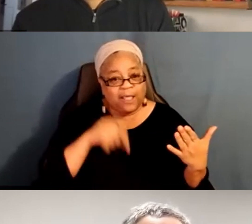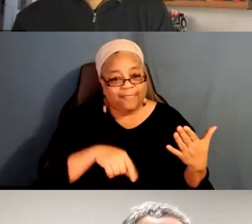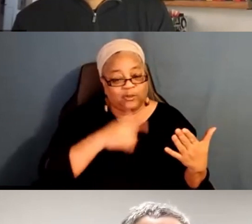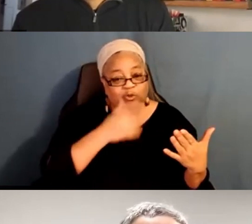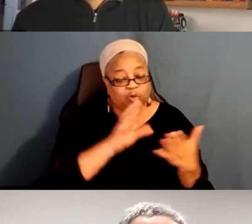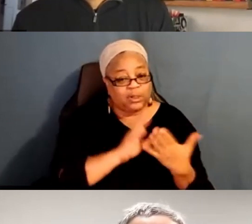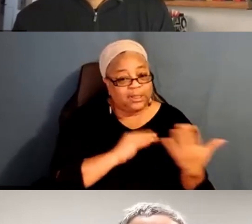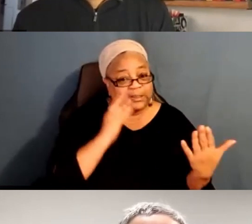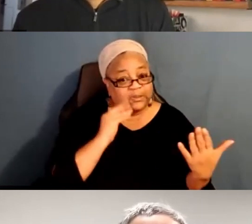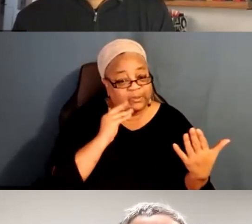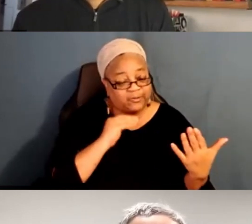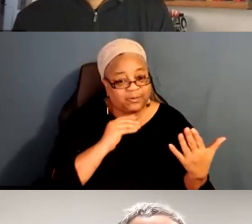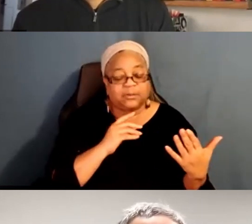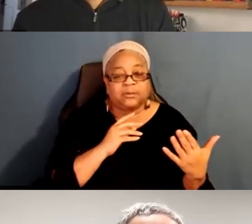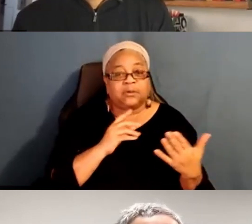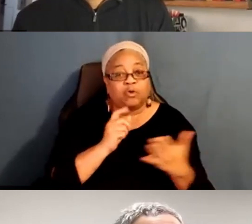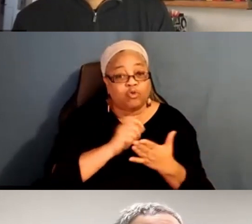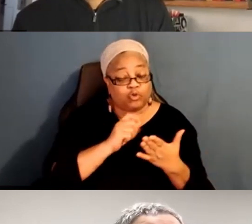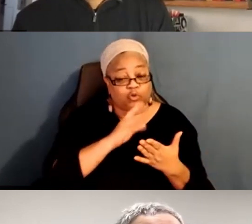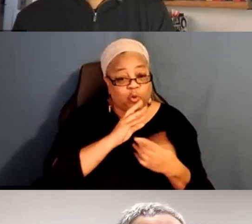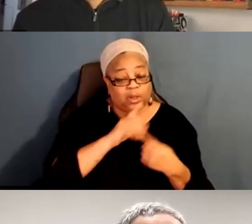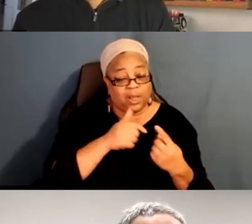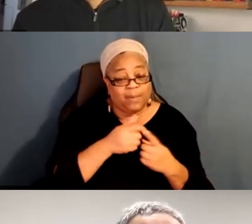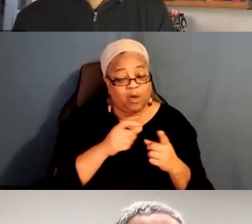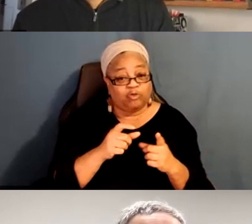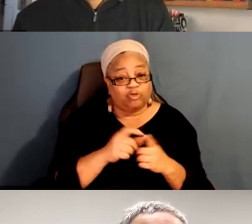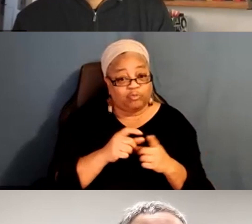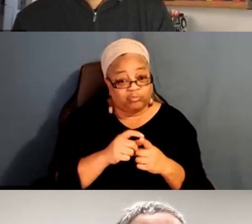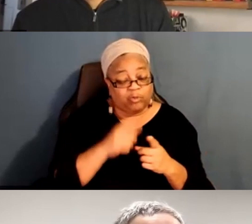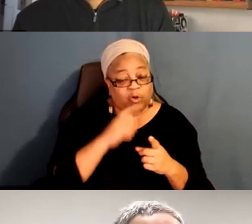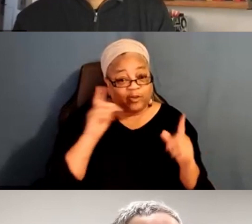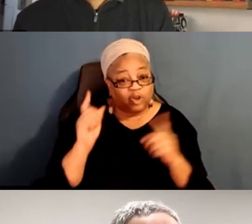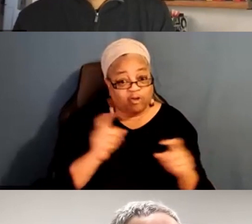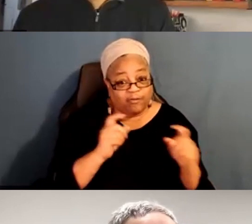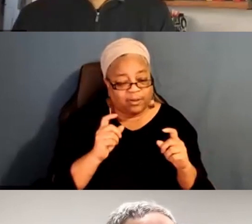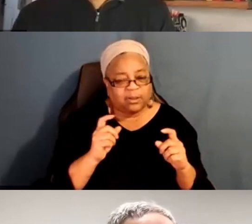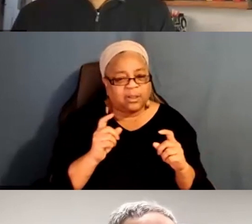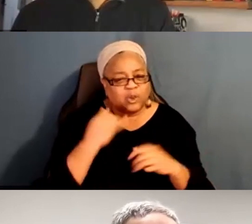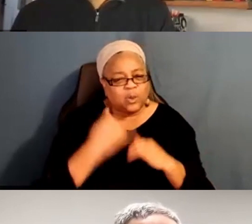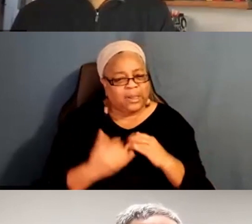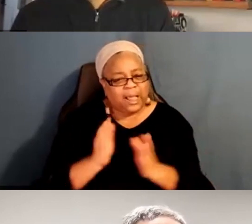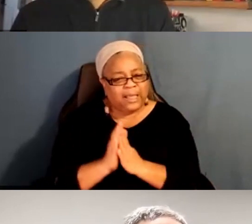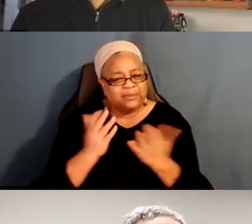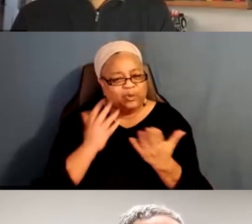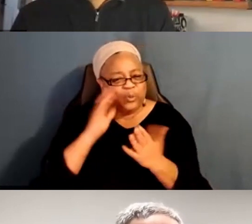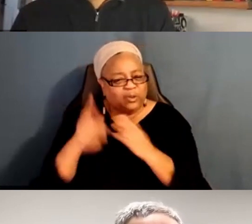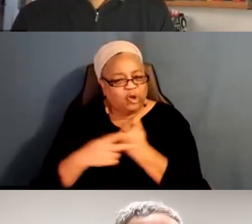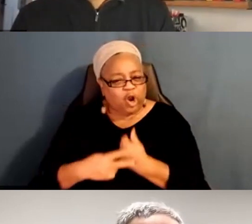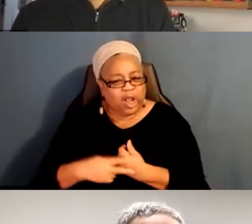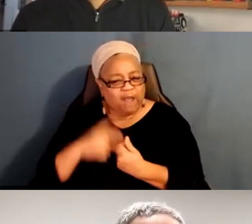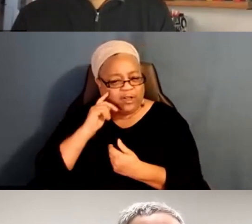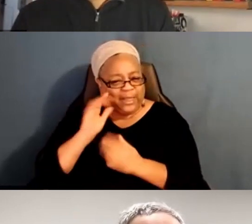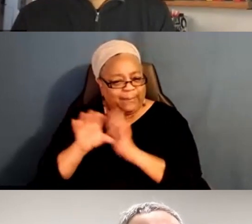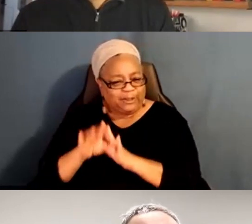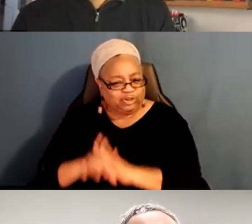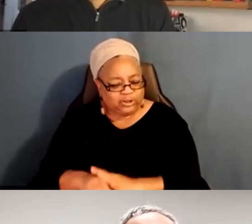vernacular photography in your last book, or archival images. And she's saying, besides the research